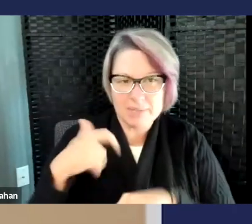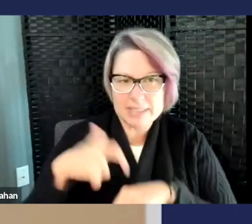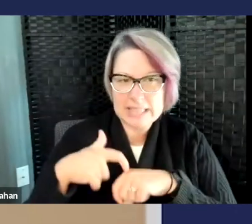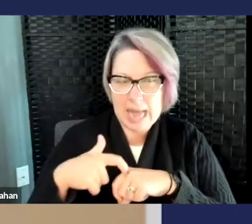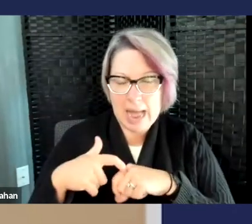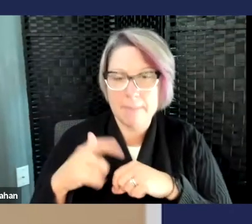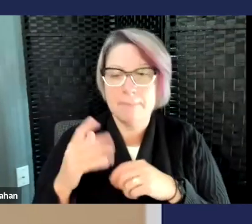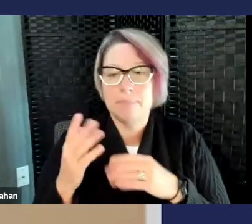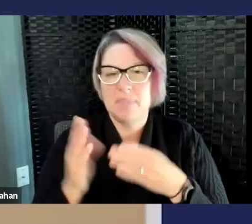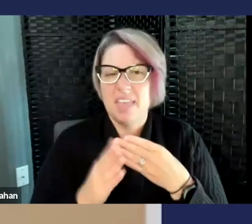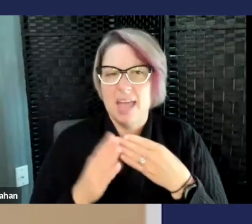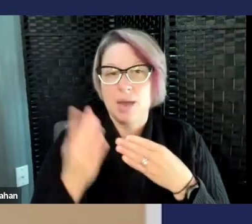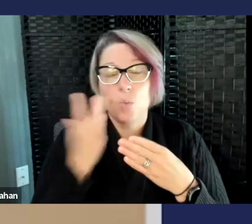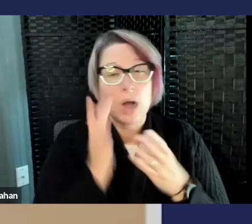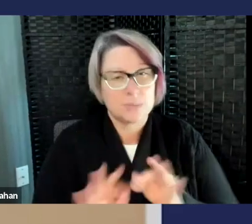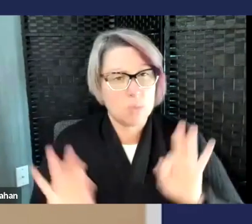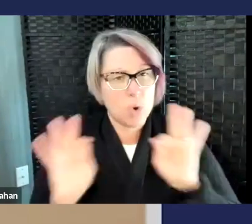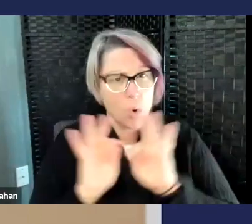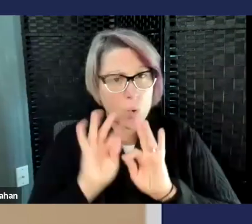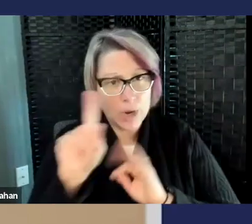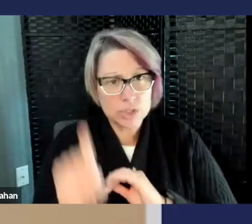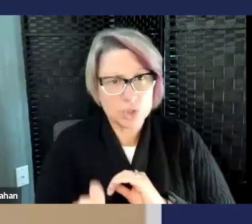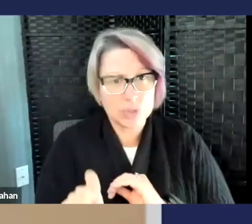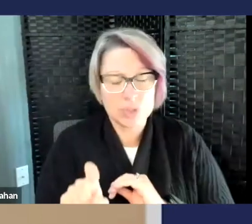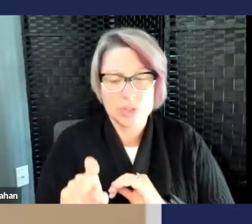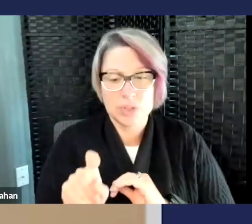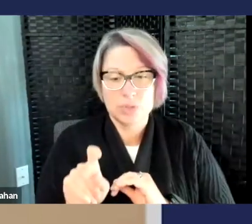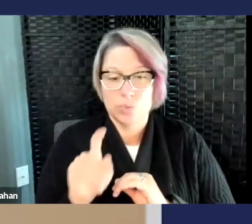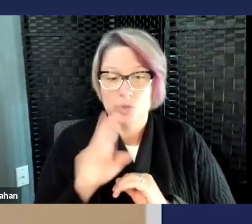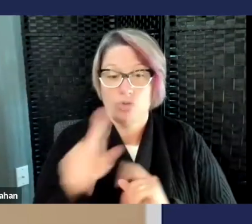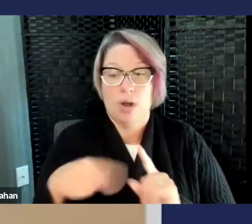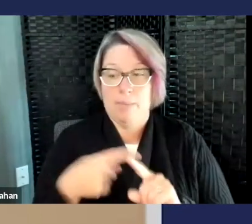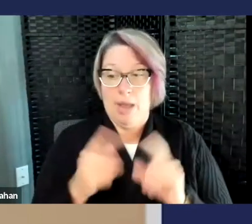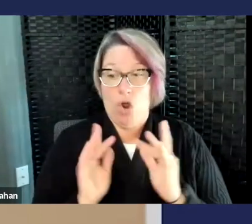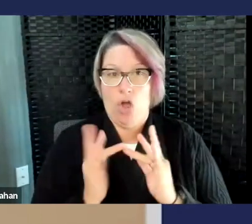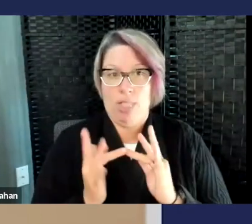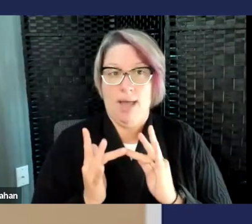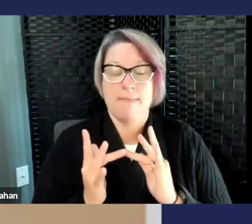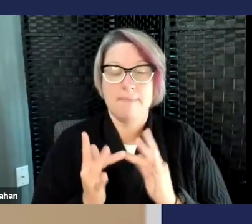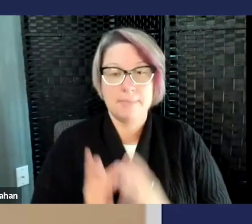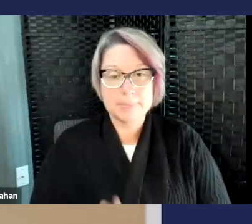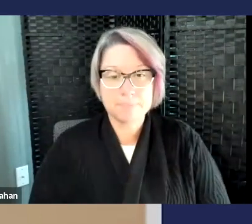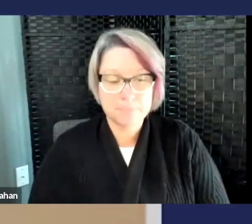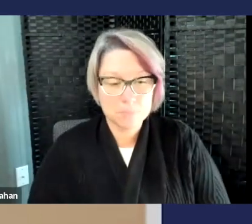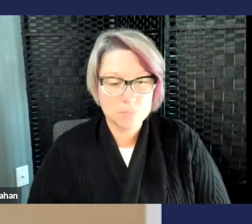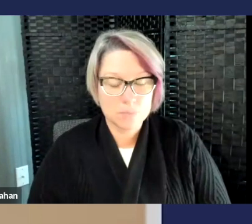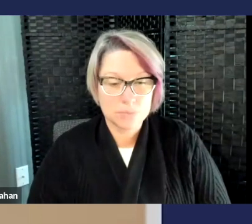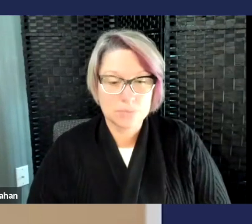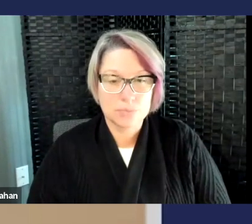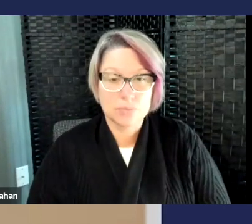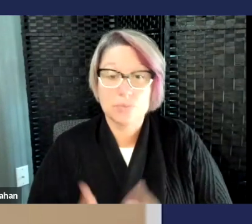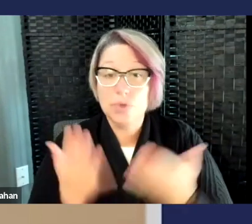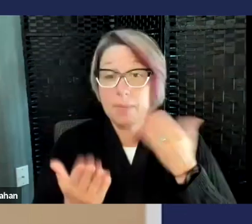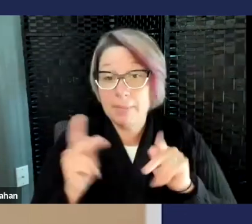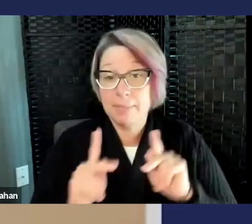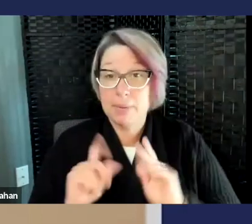most important question when we talk about being online. And so maybe people are trying to